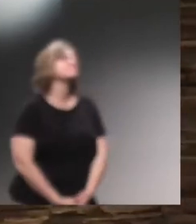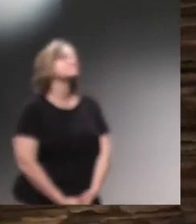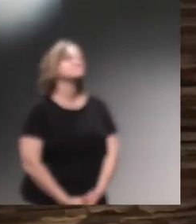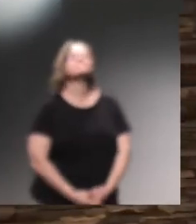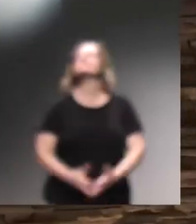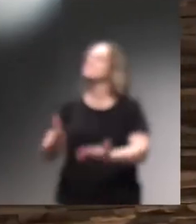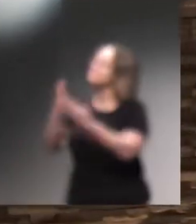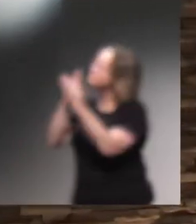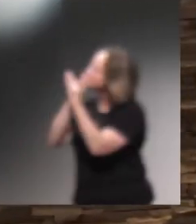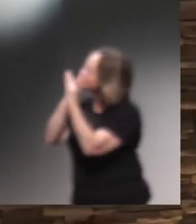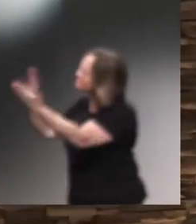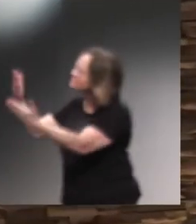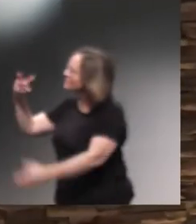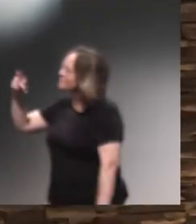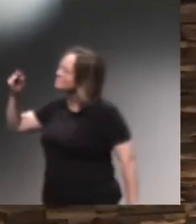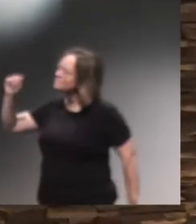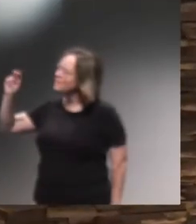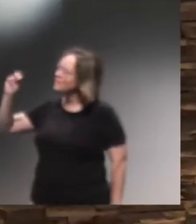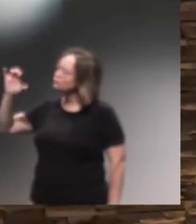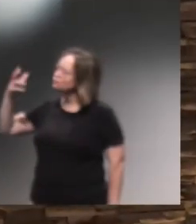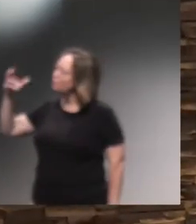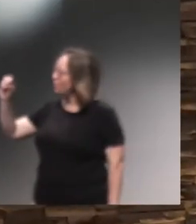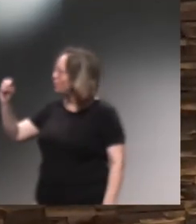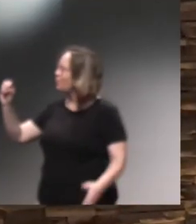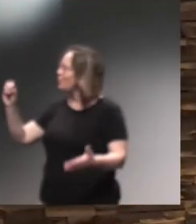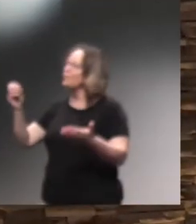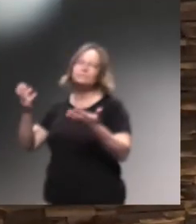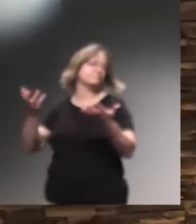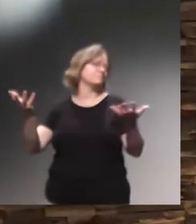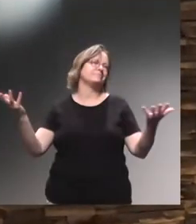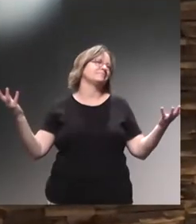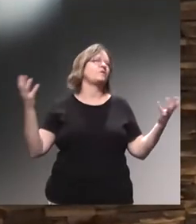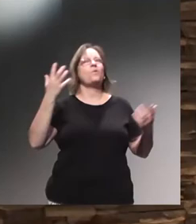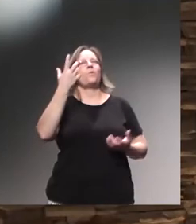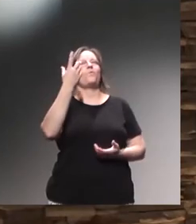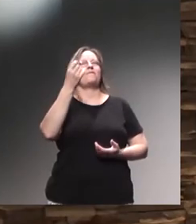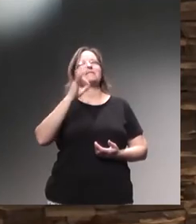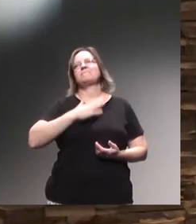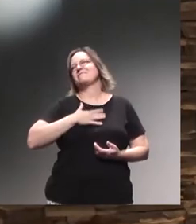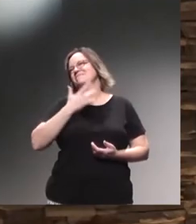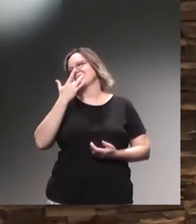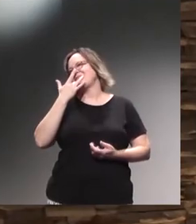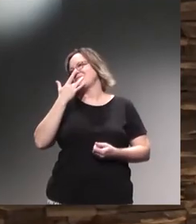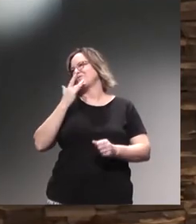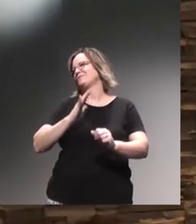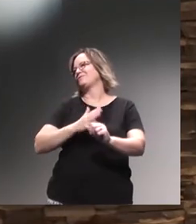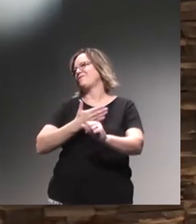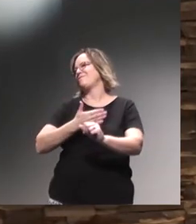Thank you, Pancho, and all of you. That is absolutely one of my favorite songs.